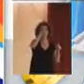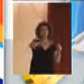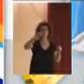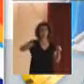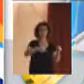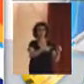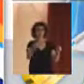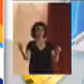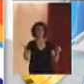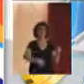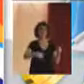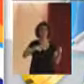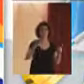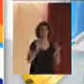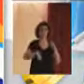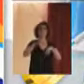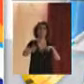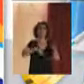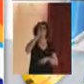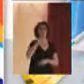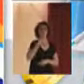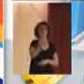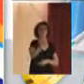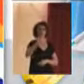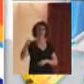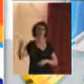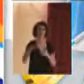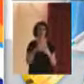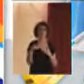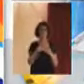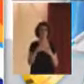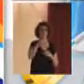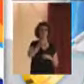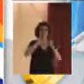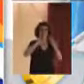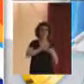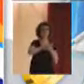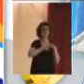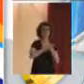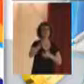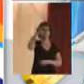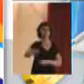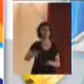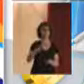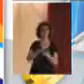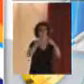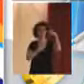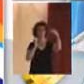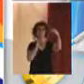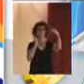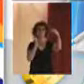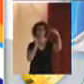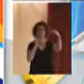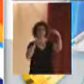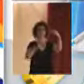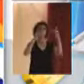the well-being of the population, not of all the population. It depends according on the profile of the person. In this case, it